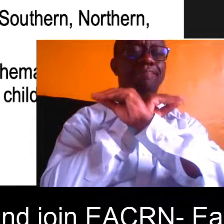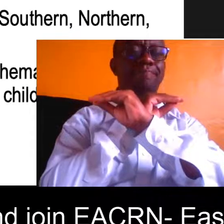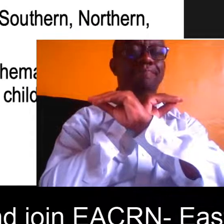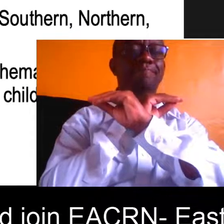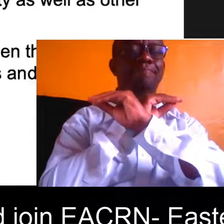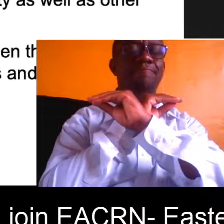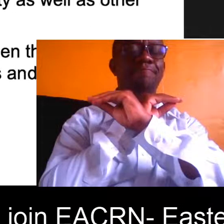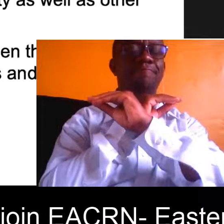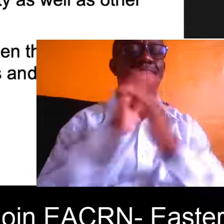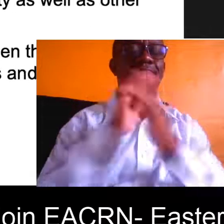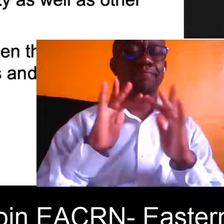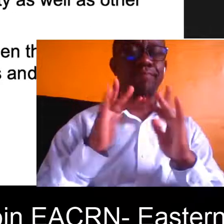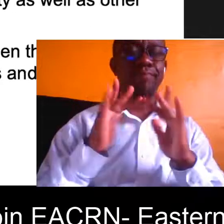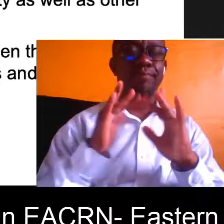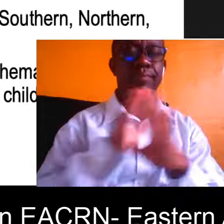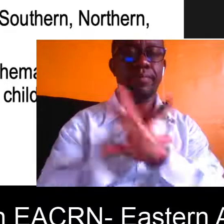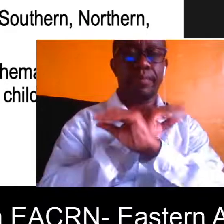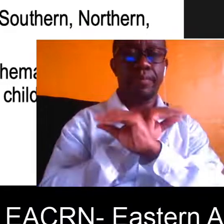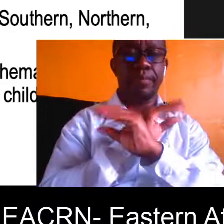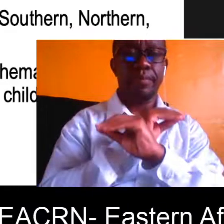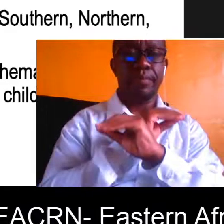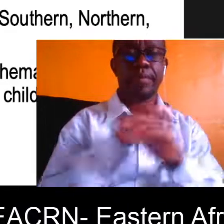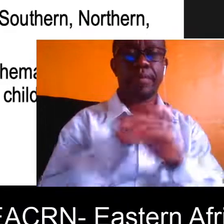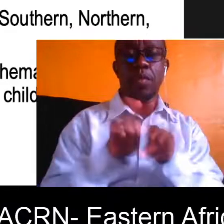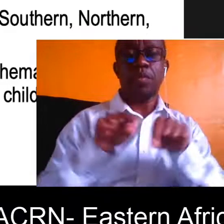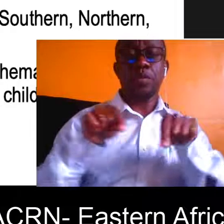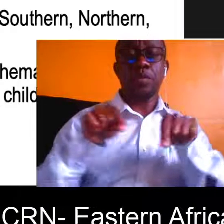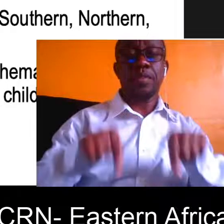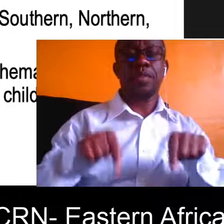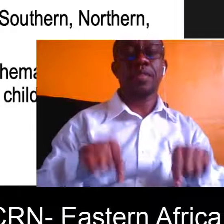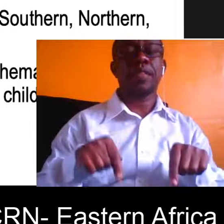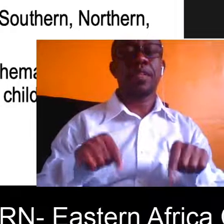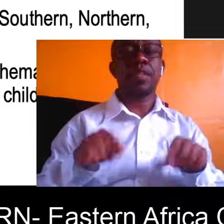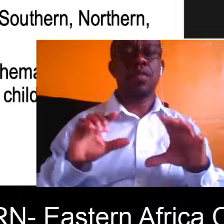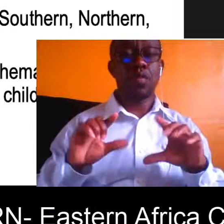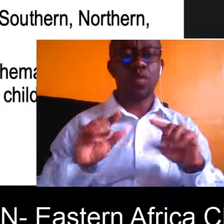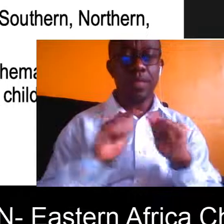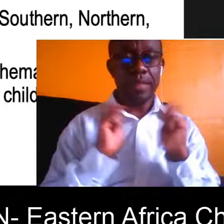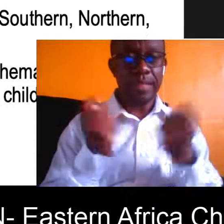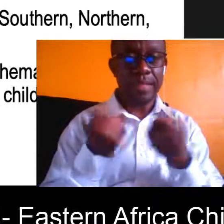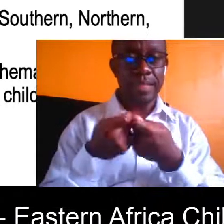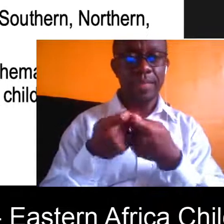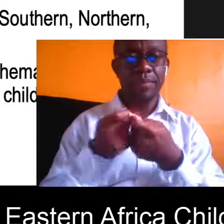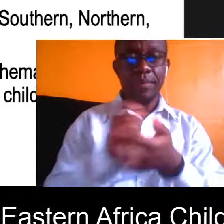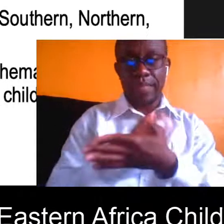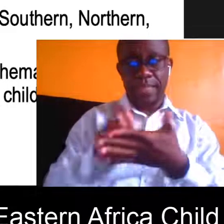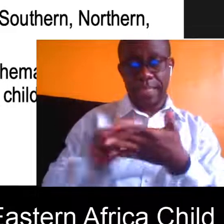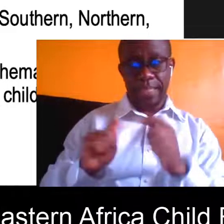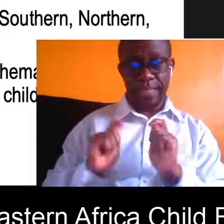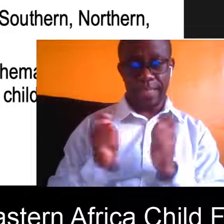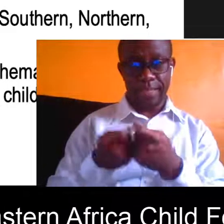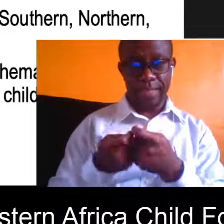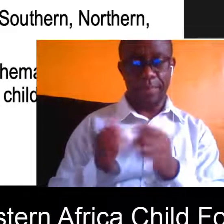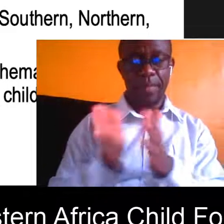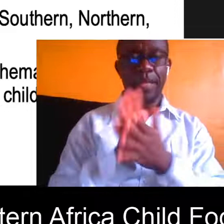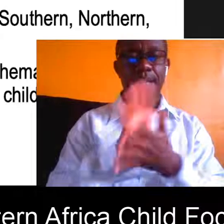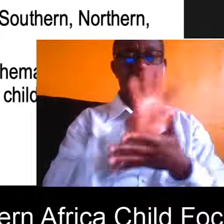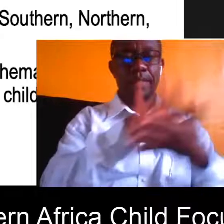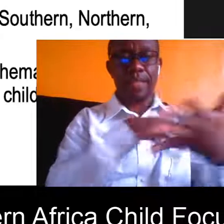And the Secretariat, as well as child-focused CSOs and regional networks,